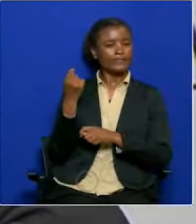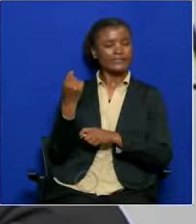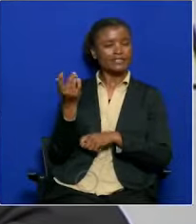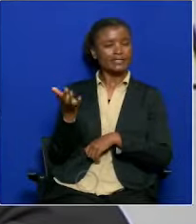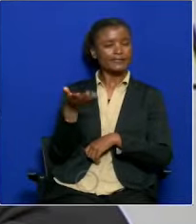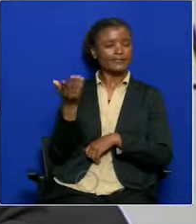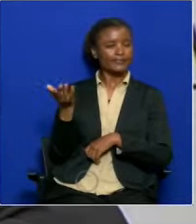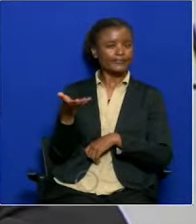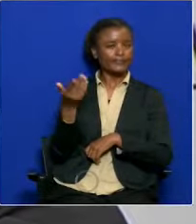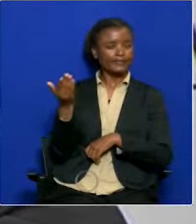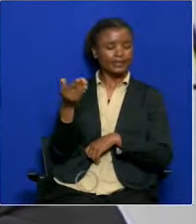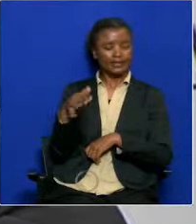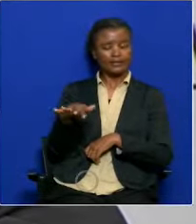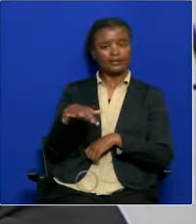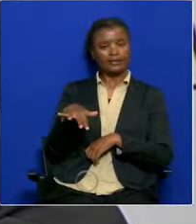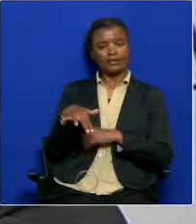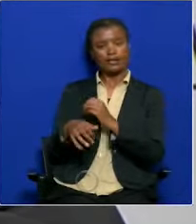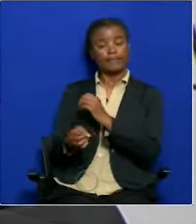Mpumalanga.